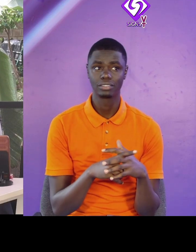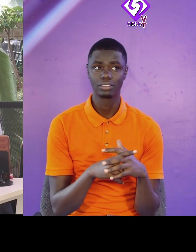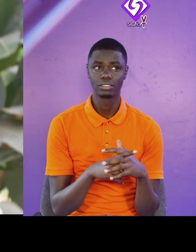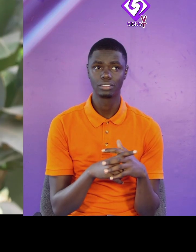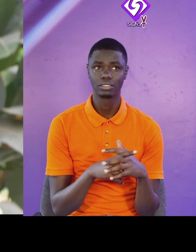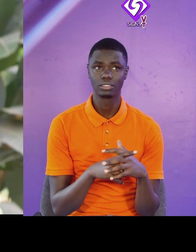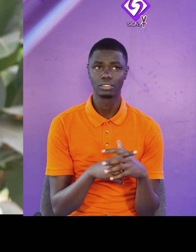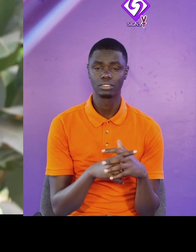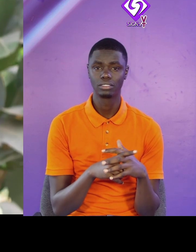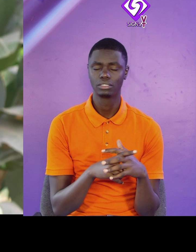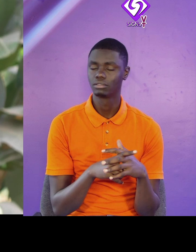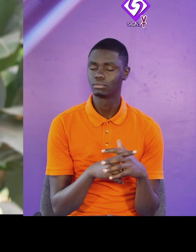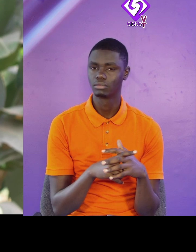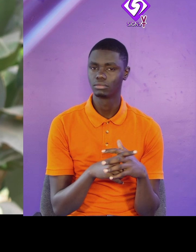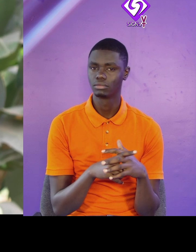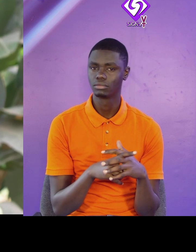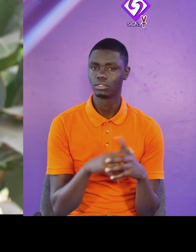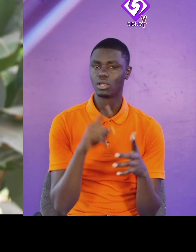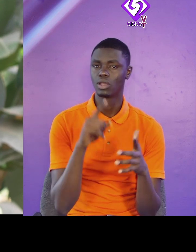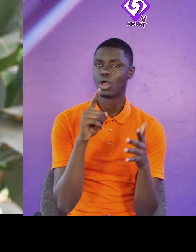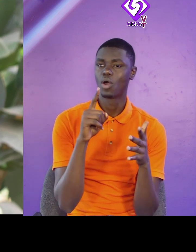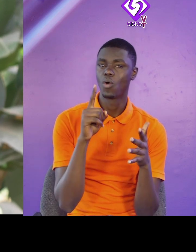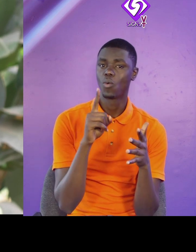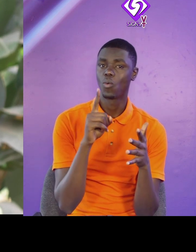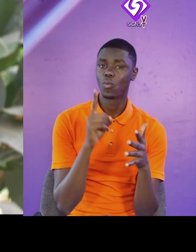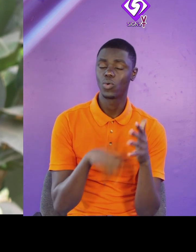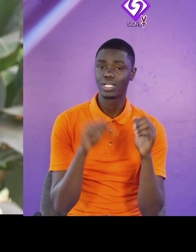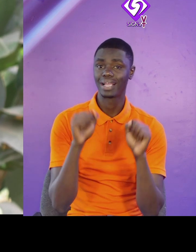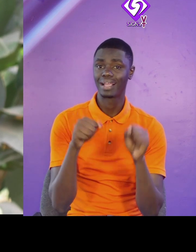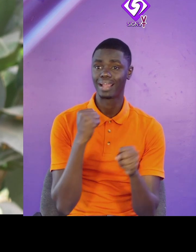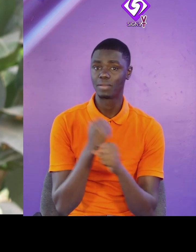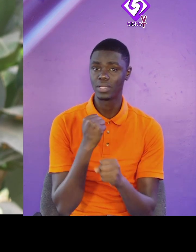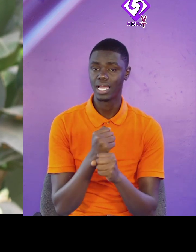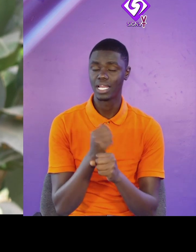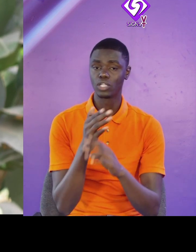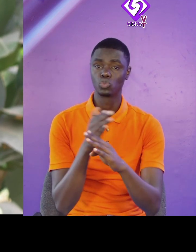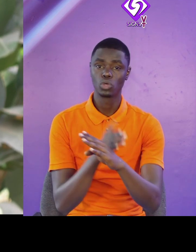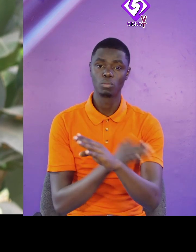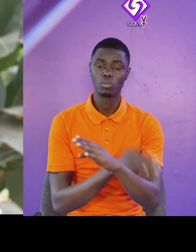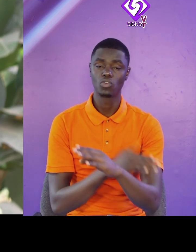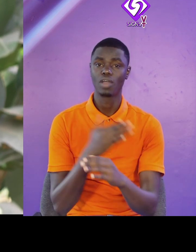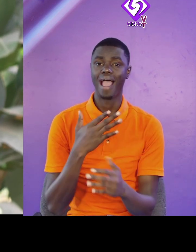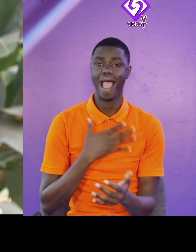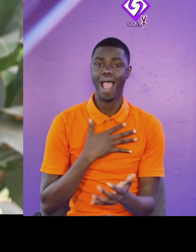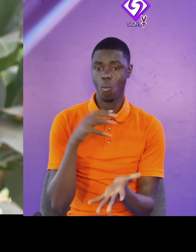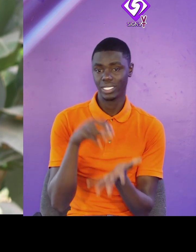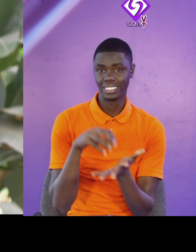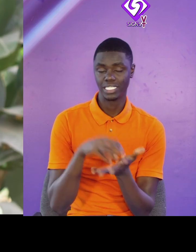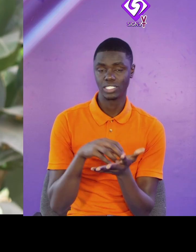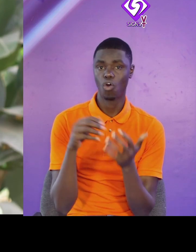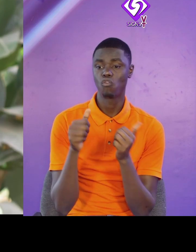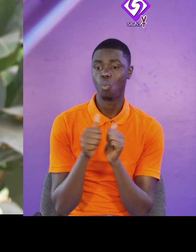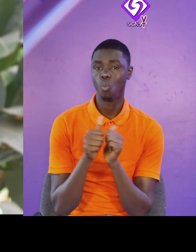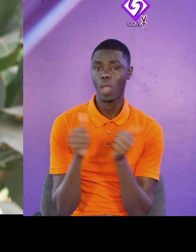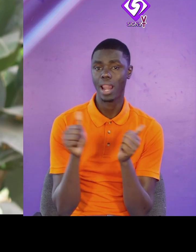mental health is, what can be done to improve our state of well-being.